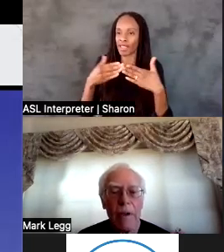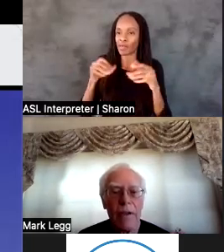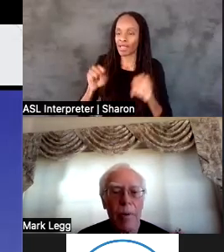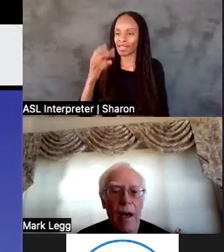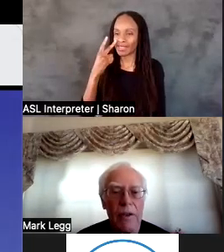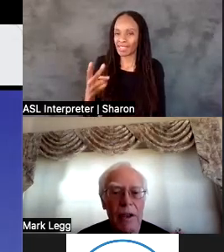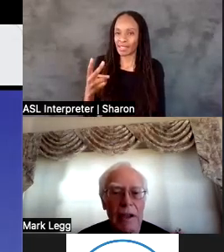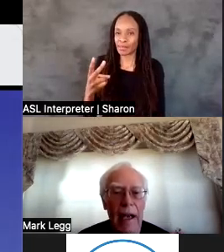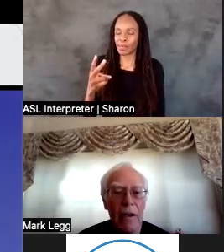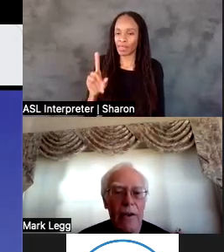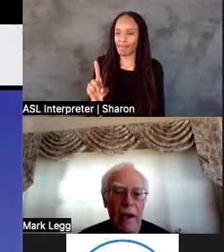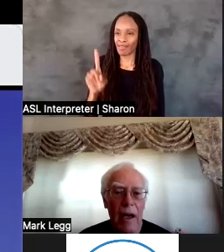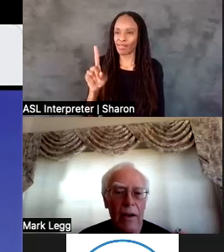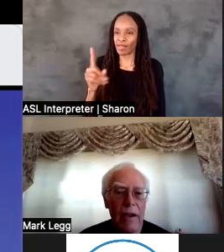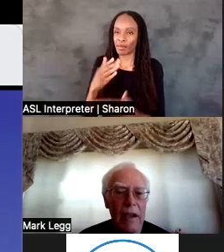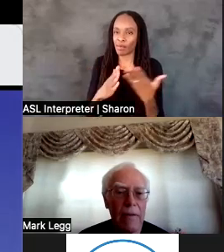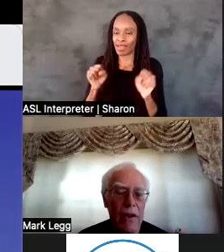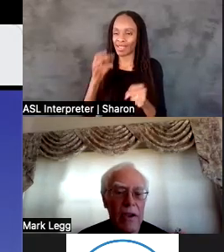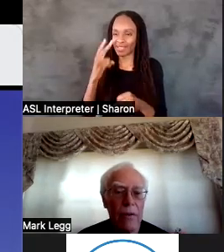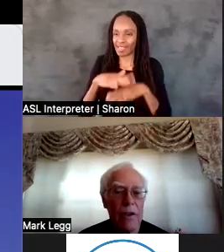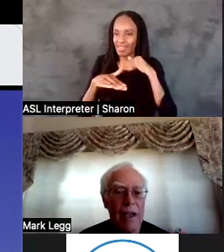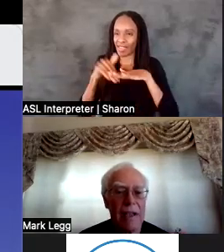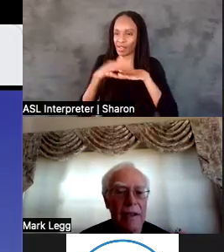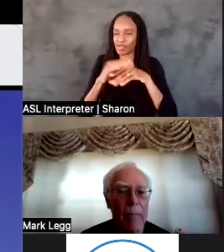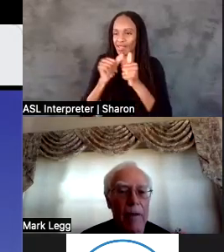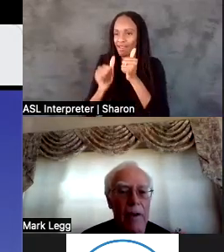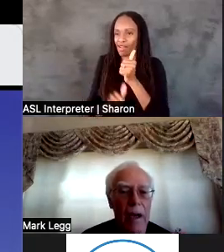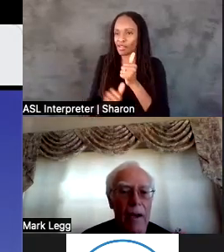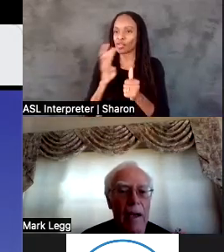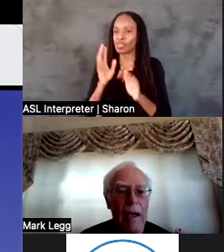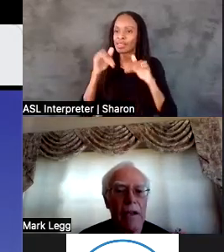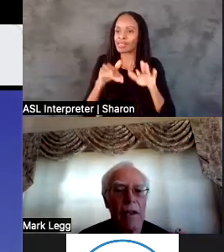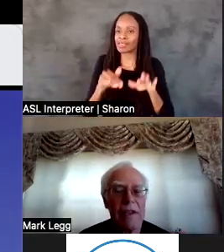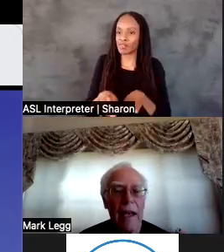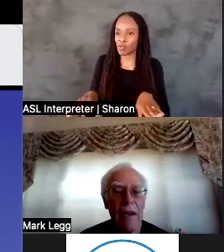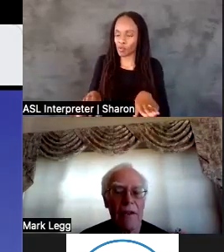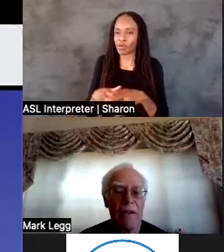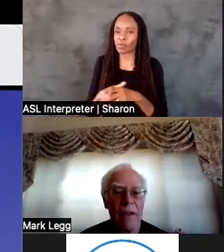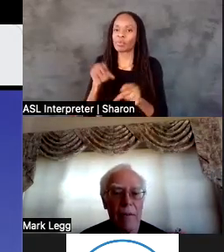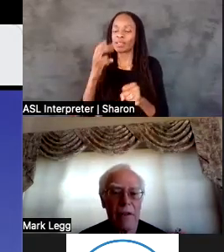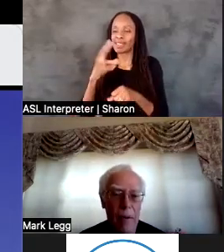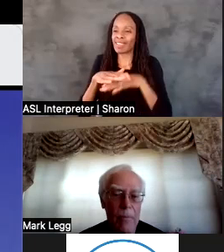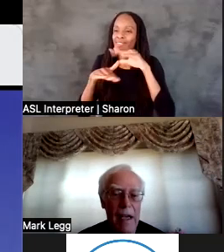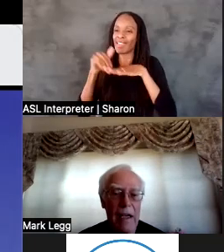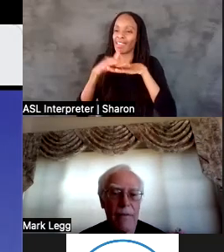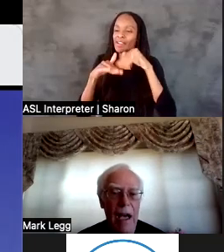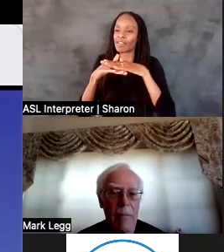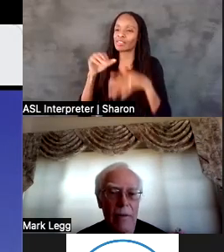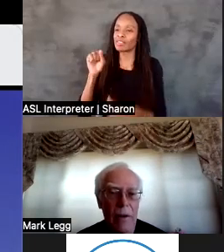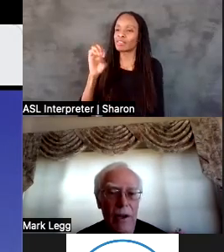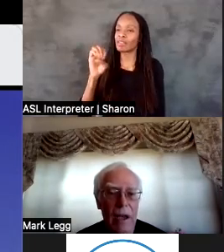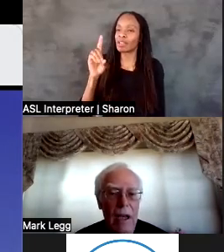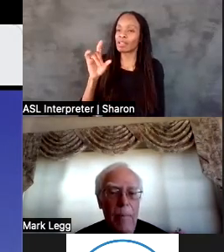the uplifted part. You see layers there under the seafloor. The seafloor is essentially the top of the dark area. You can see layers of sediments representing different